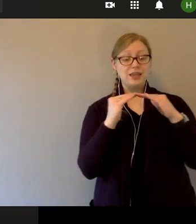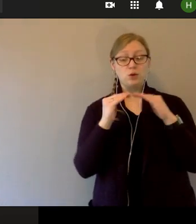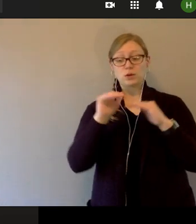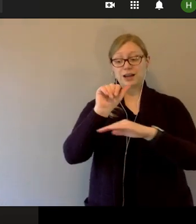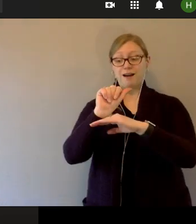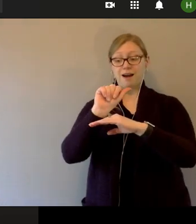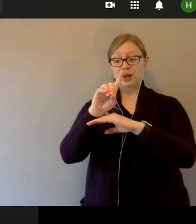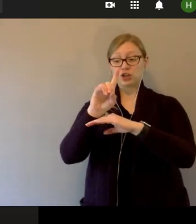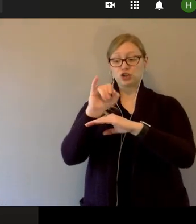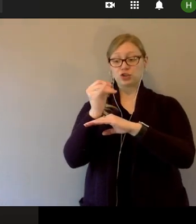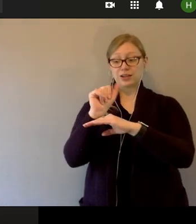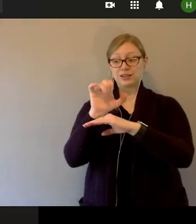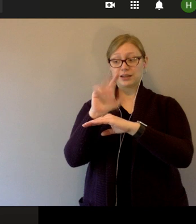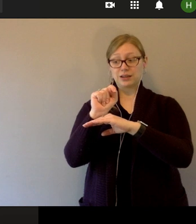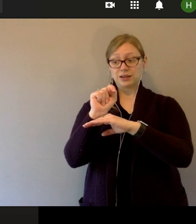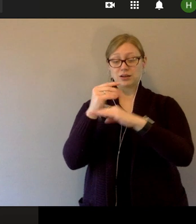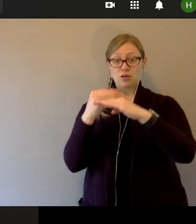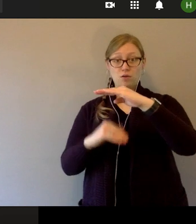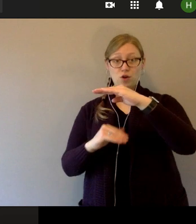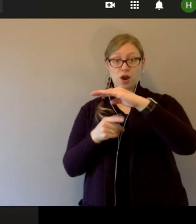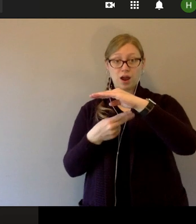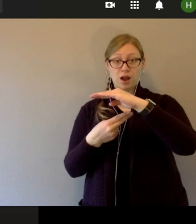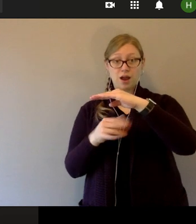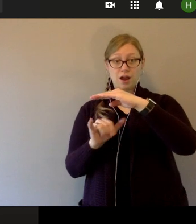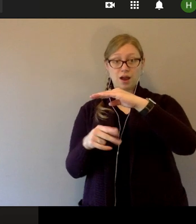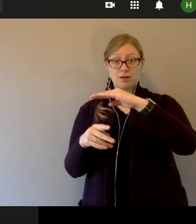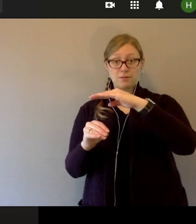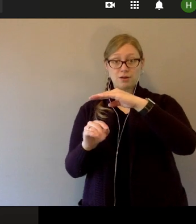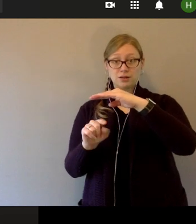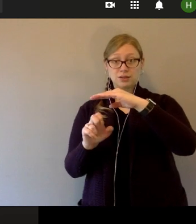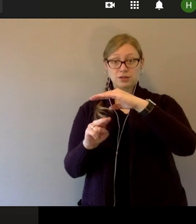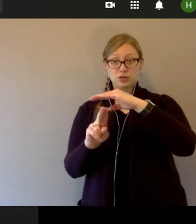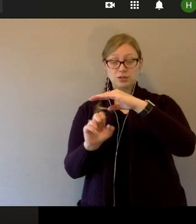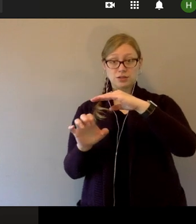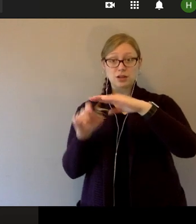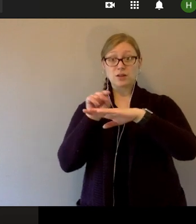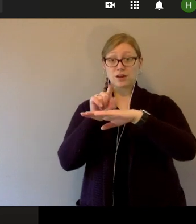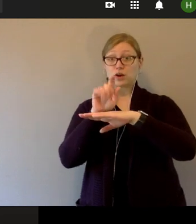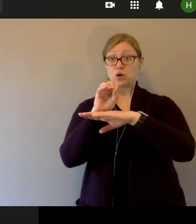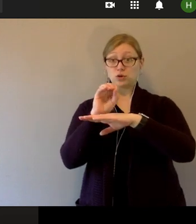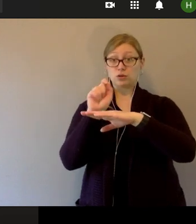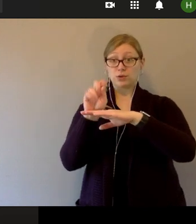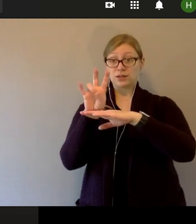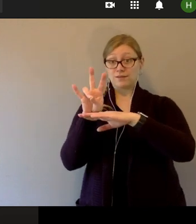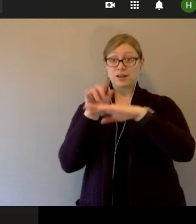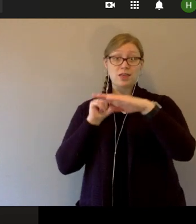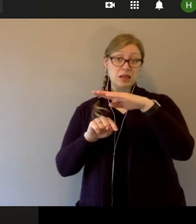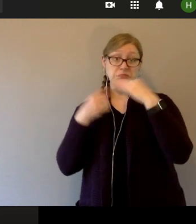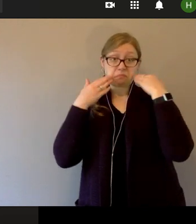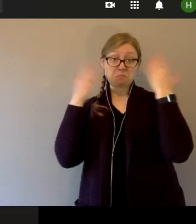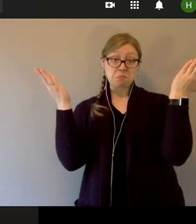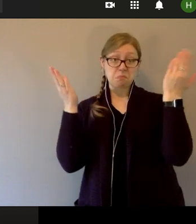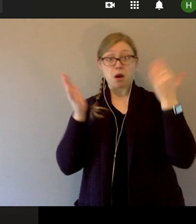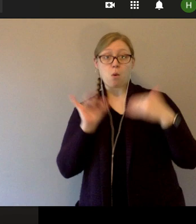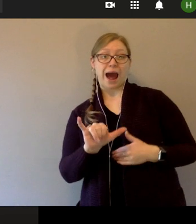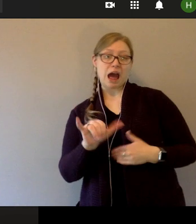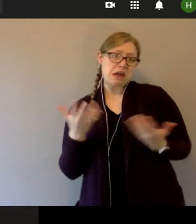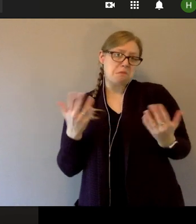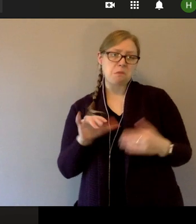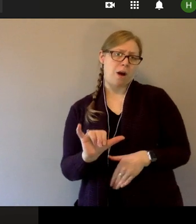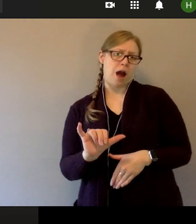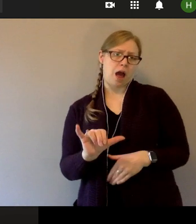hypotenuse. And so my adjacent side is 0.7. My hypotenuse, I don't know what it is. Let's call it y this time.